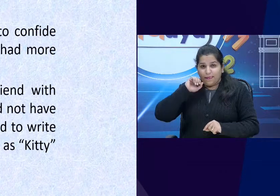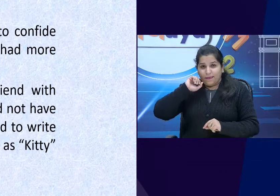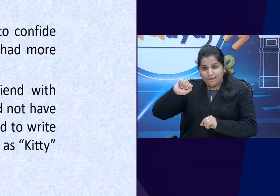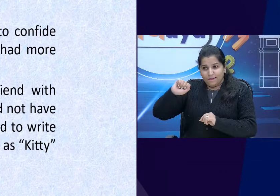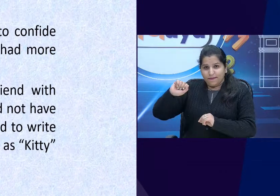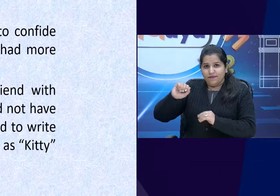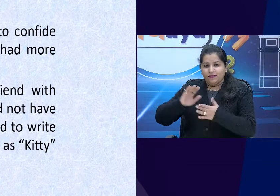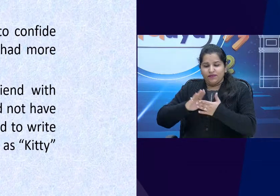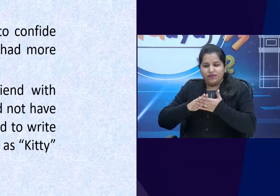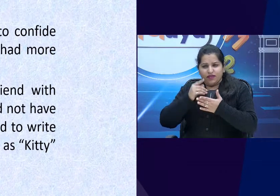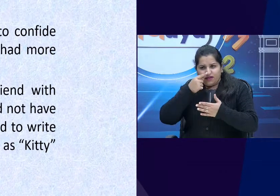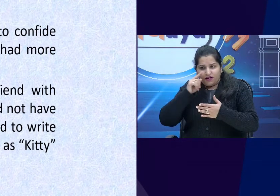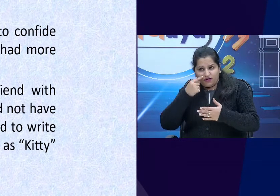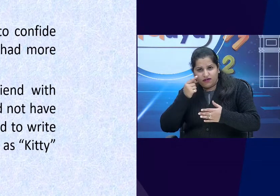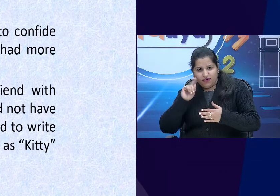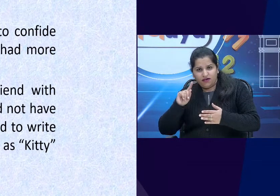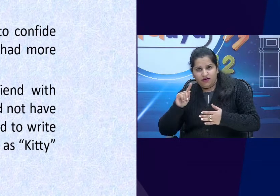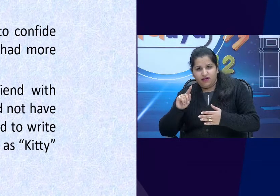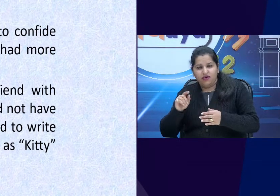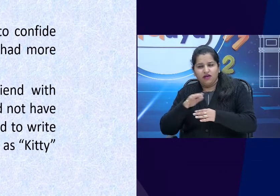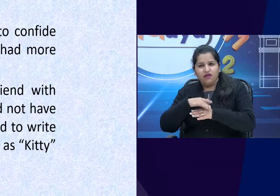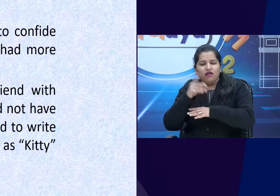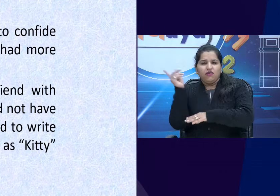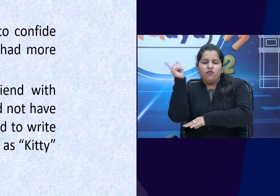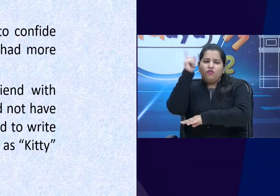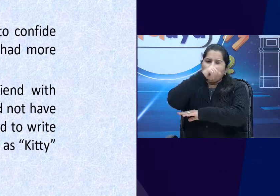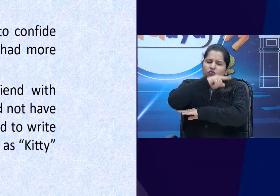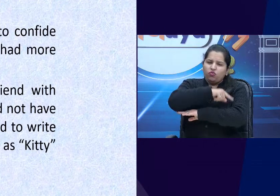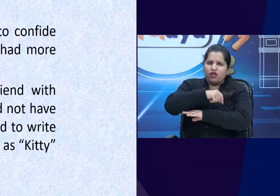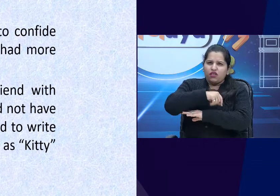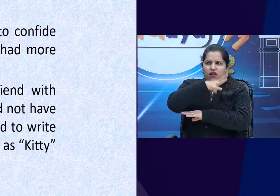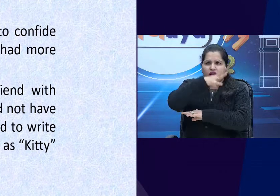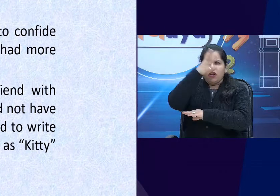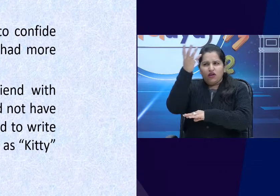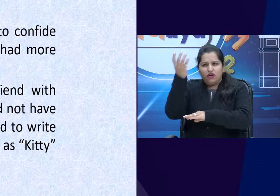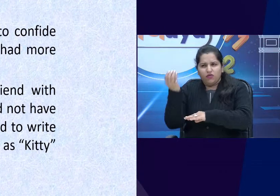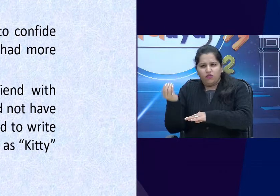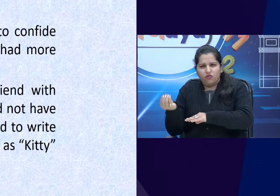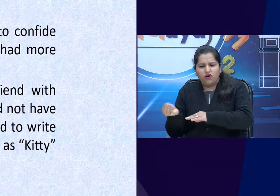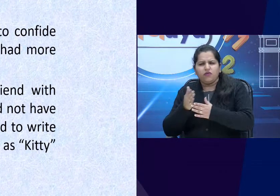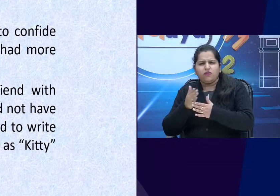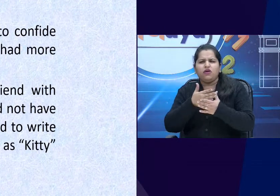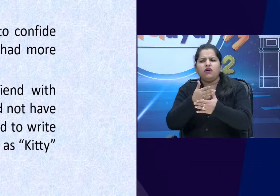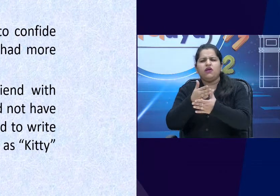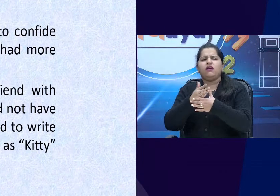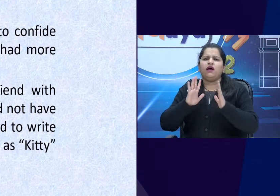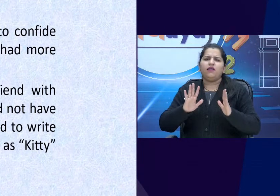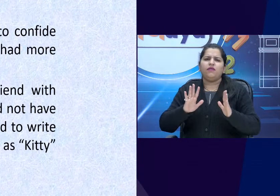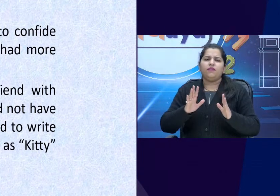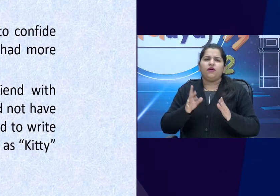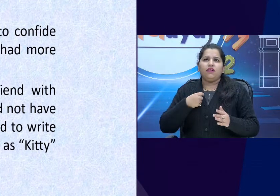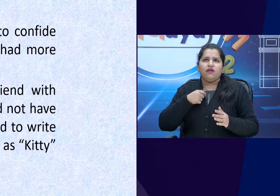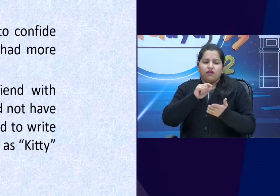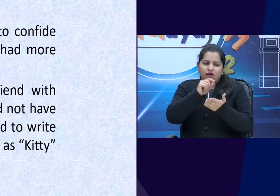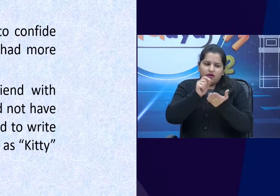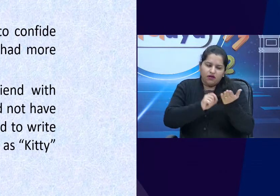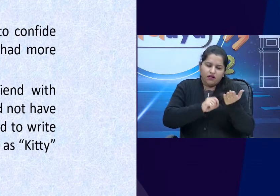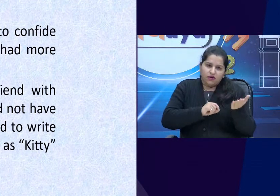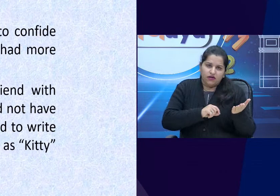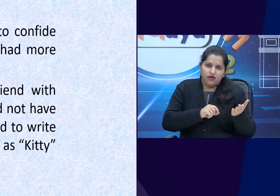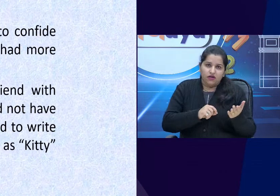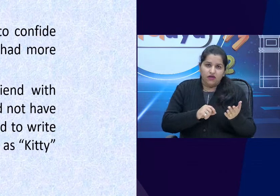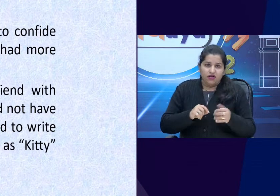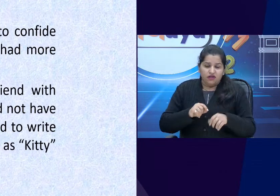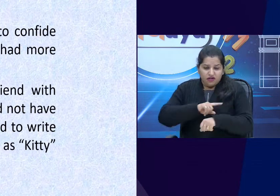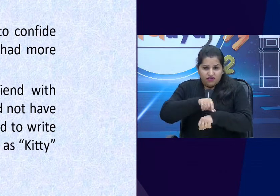only. But whatever happened during the day in the school or the college, I used to be. When I entered the college, she said, "Why are you coming and telling